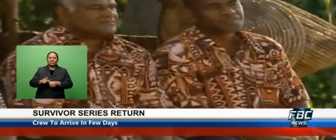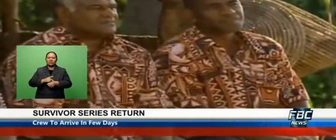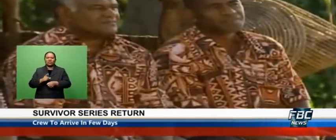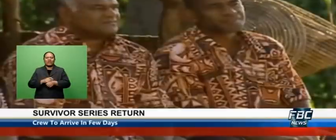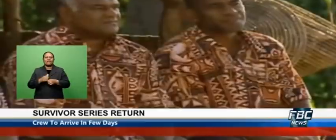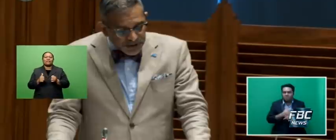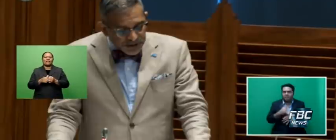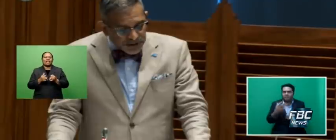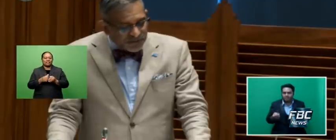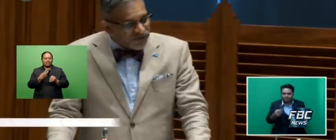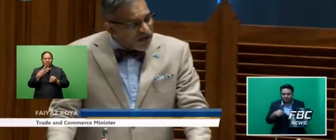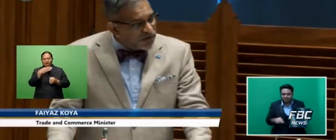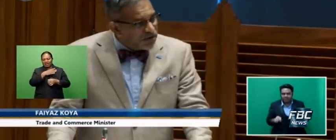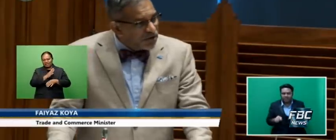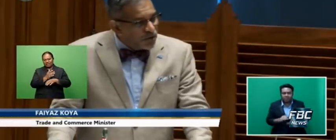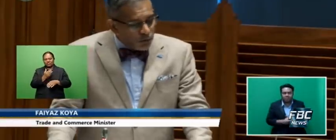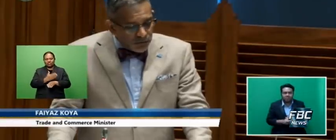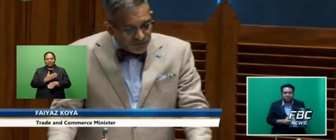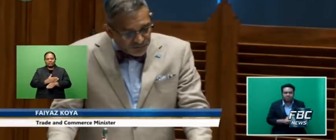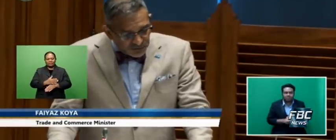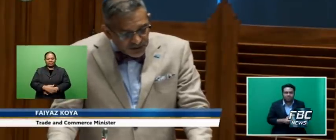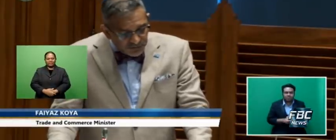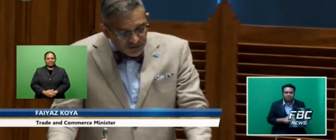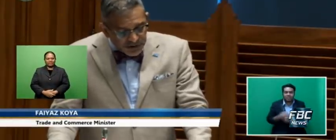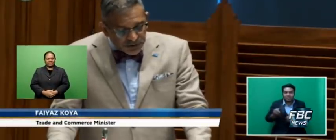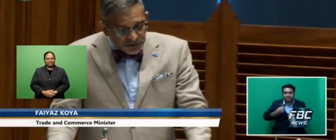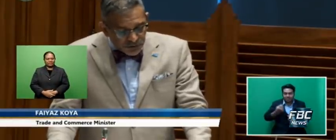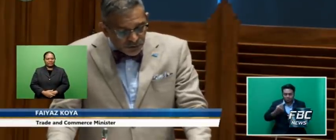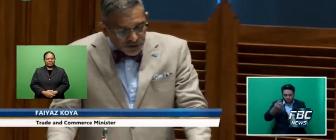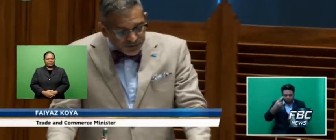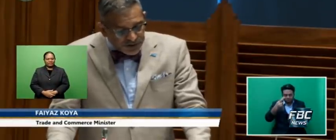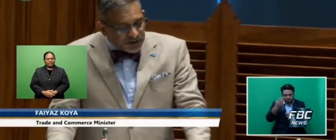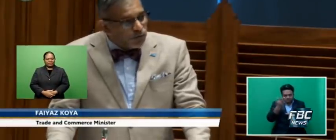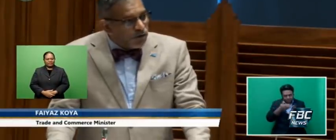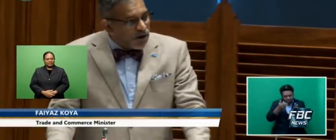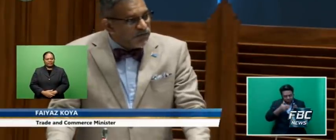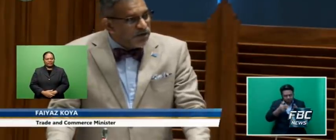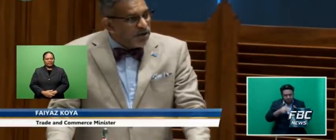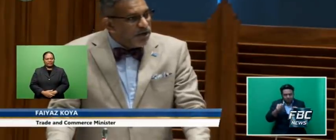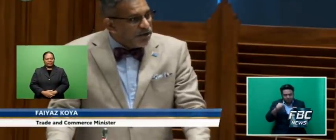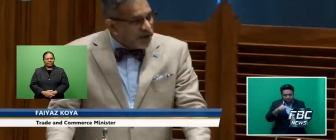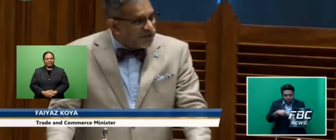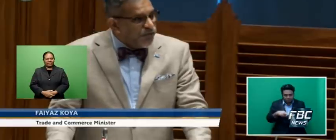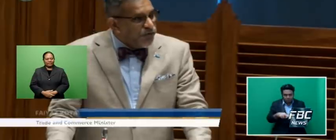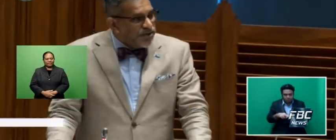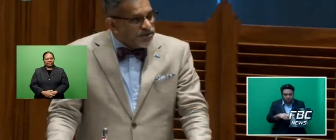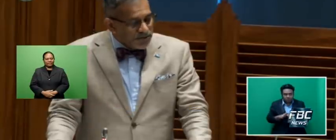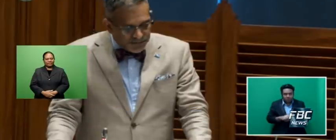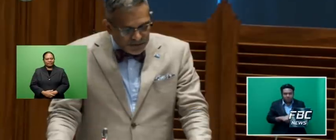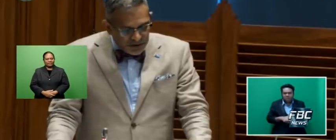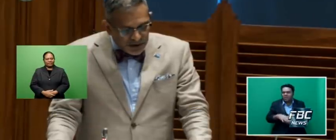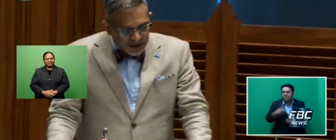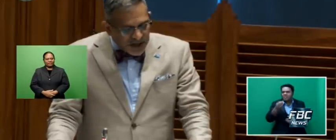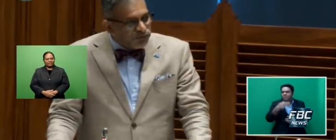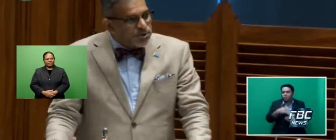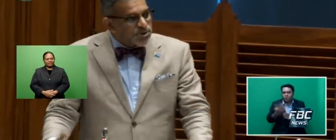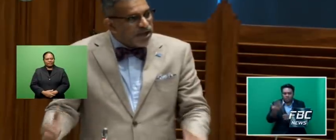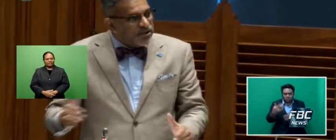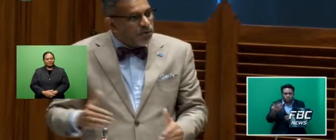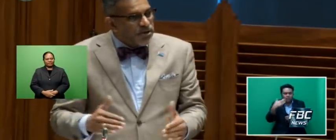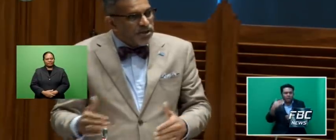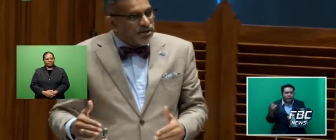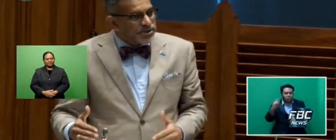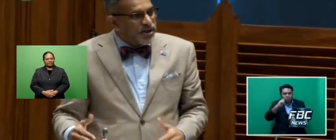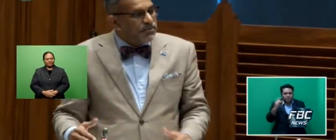local jobs. Weeks of Survivor, we'll be filming in Fiji with the crew expecting to arrive in the next few days. So they have